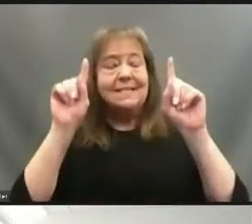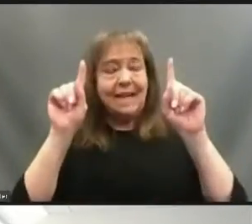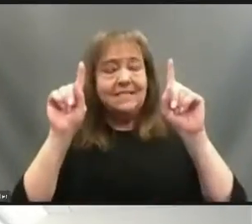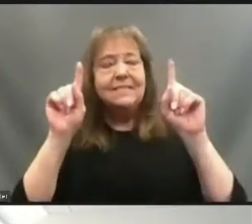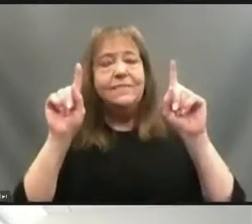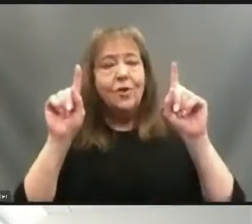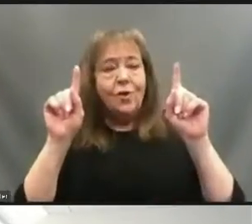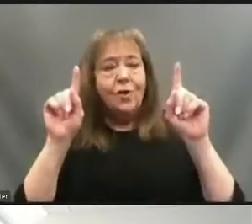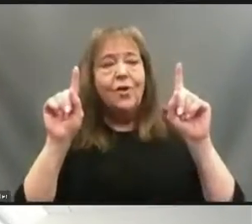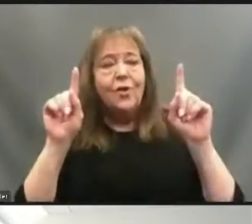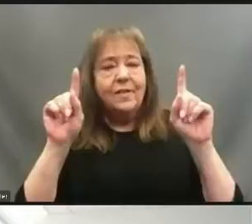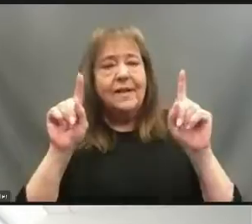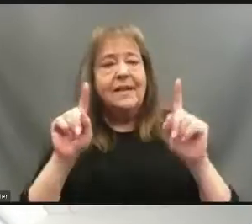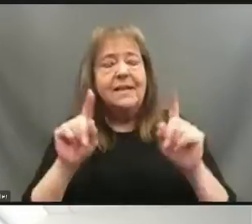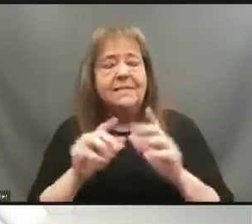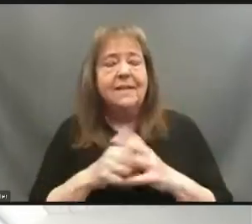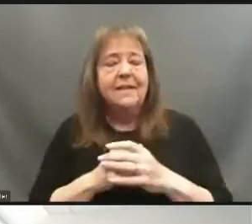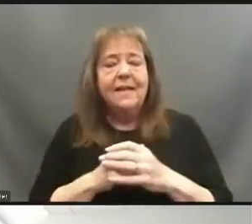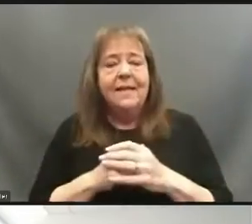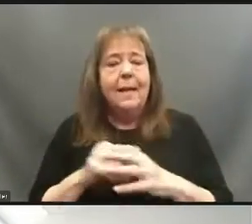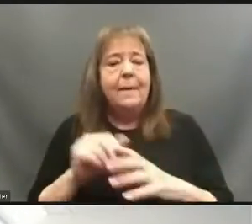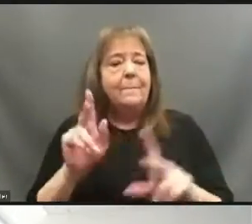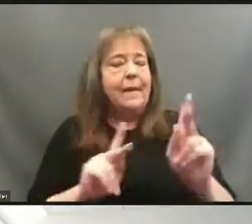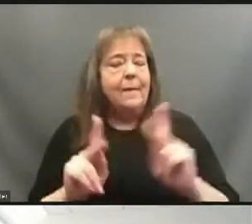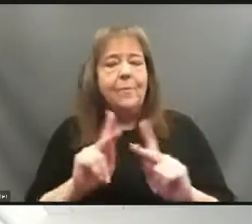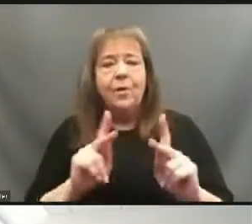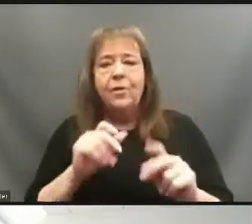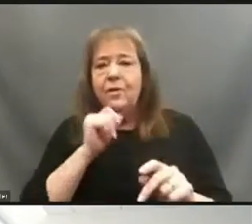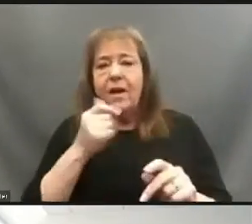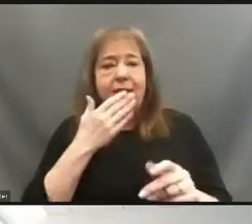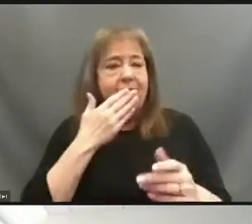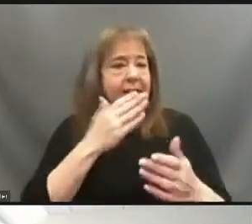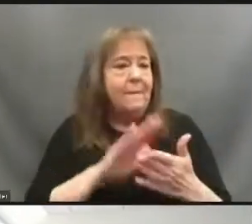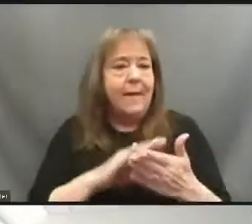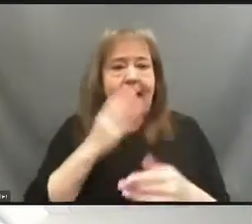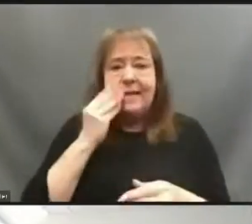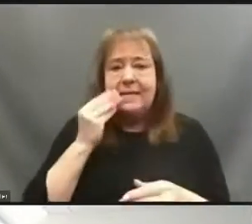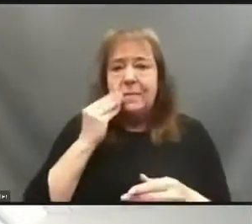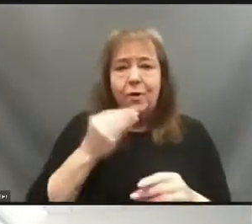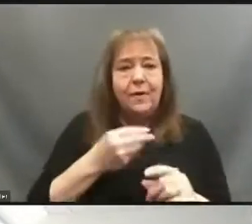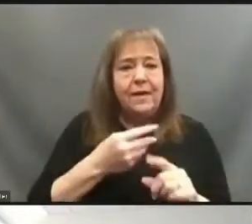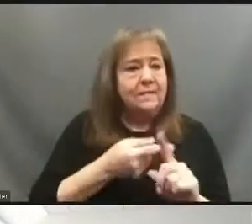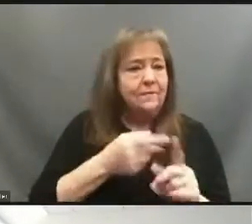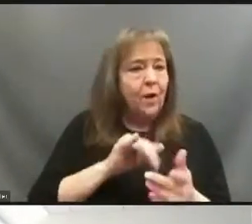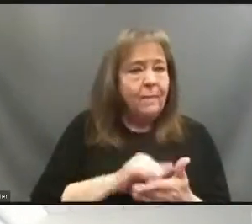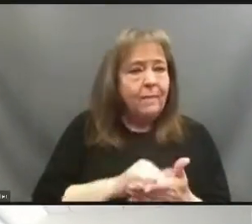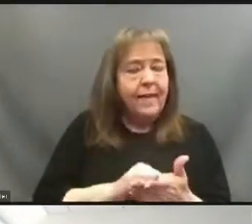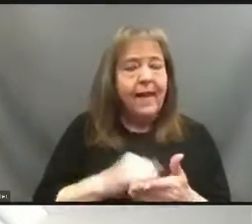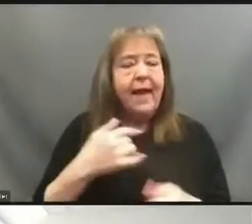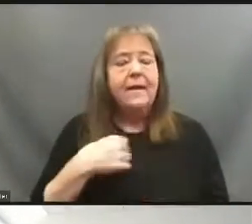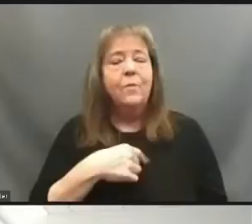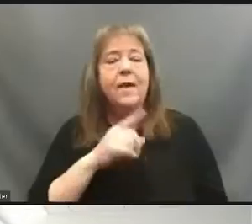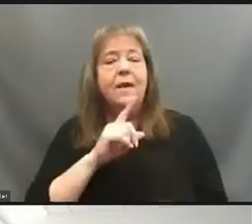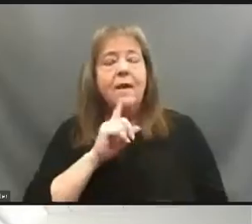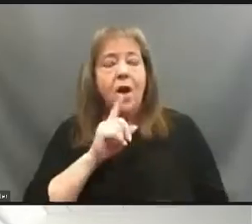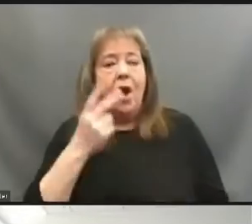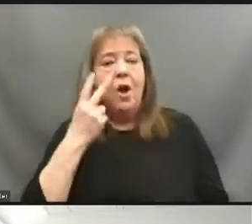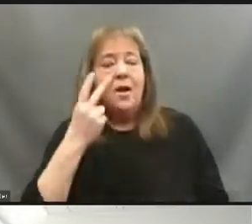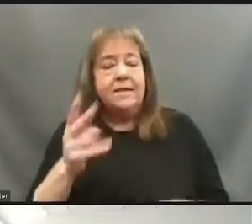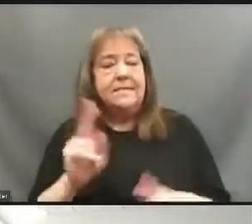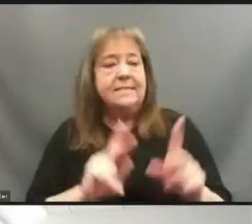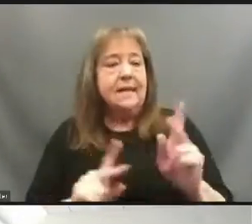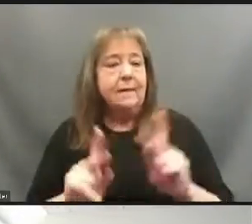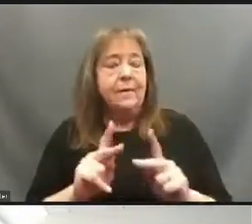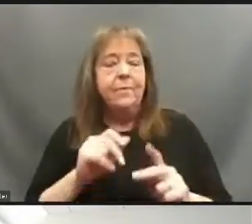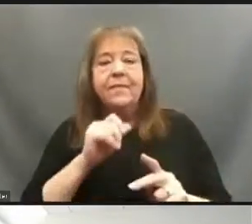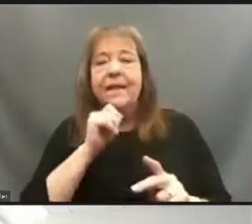well-tolerated therapy where we're not seeing adverse reactions, and we are seeing people, again, not translate to